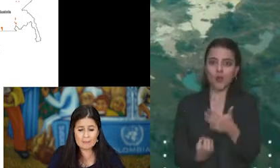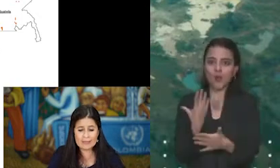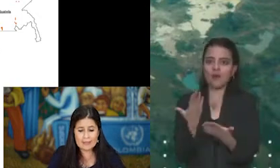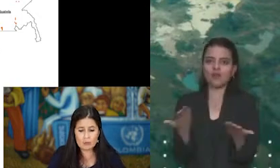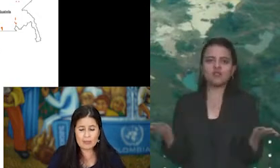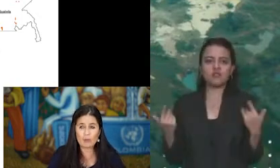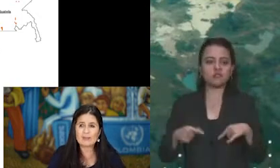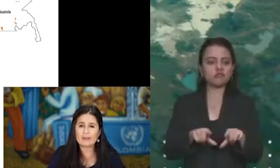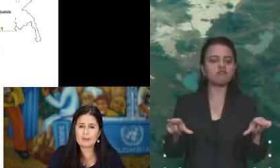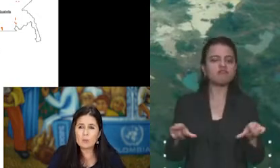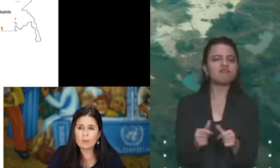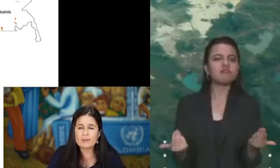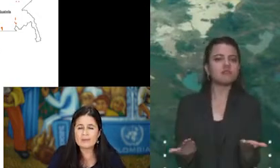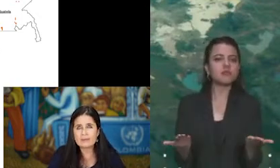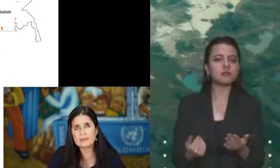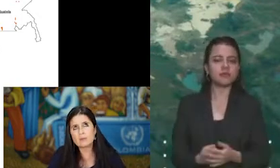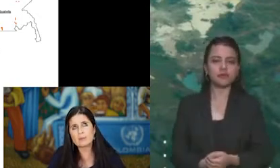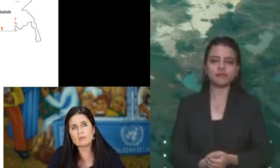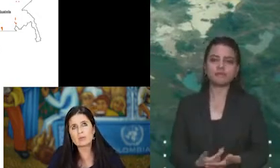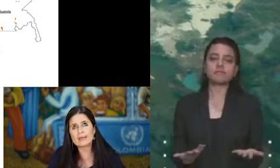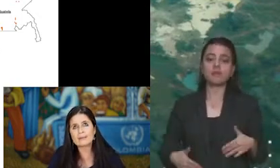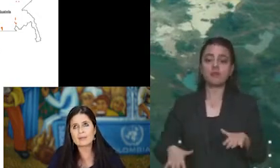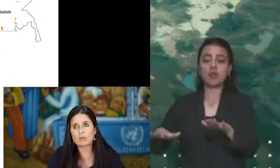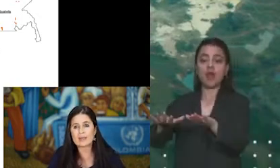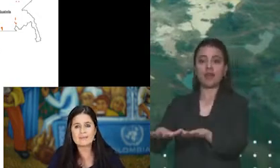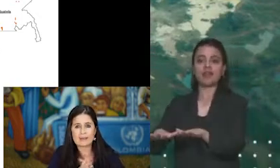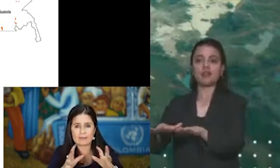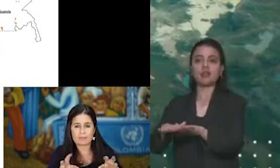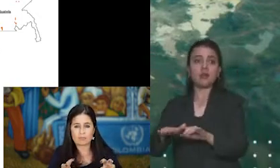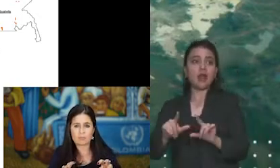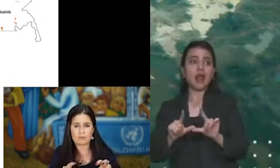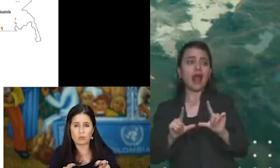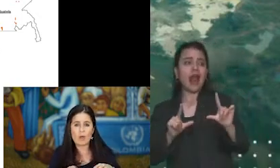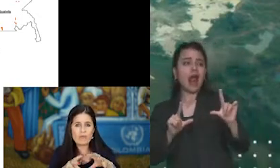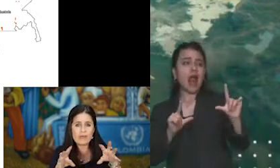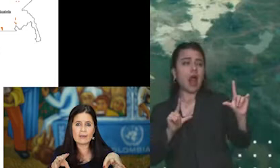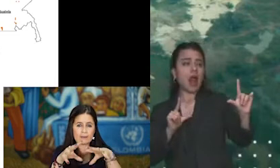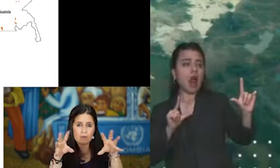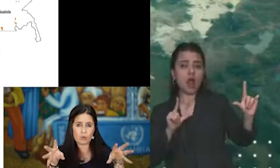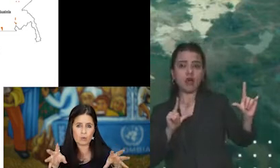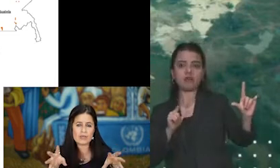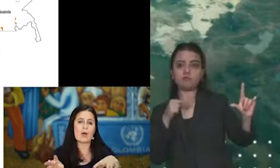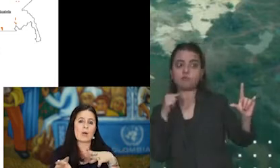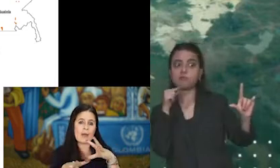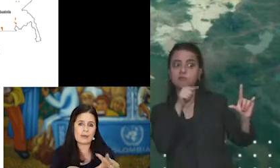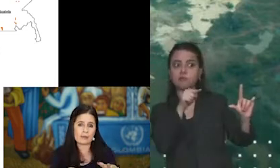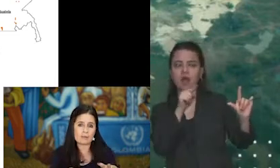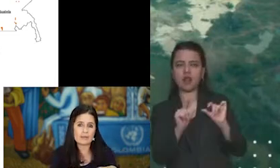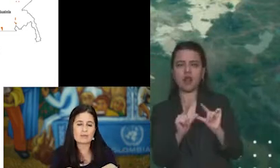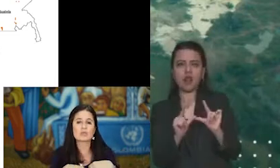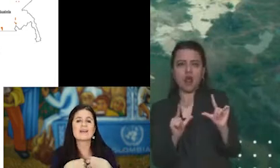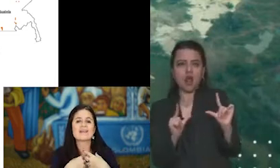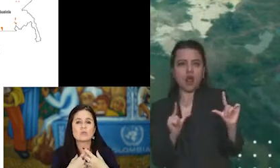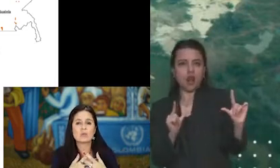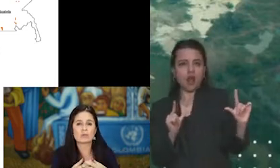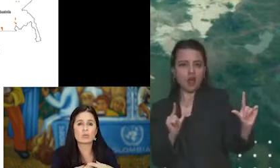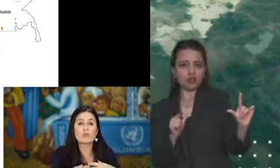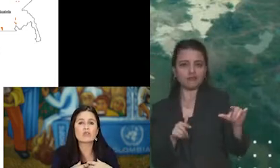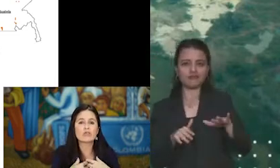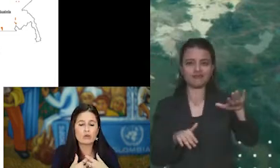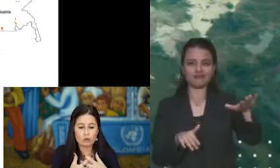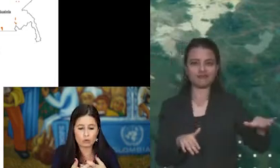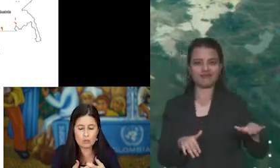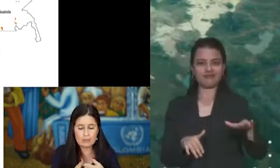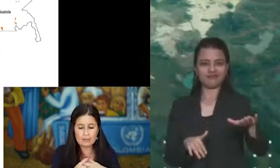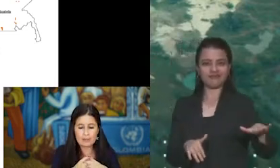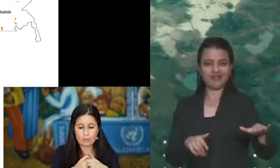new areas. These new areas are isolated. There were no areas, but now there